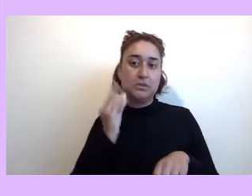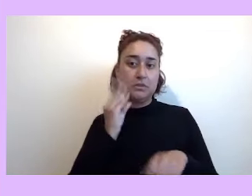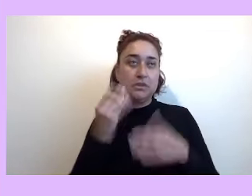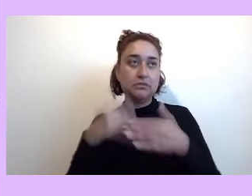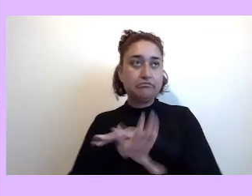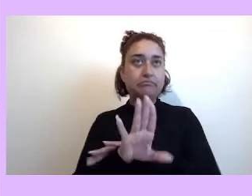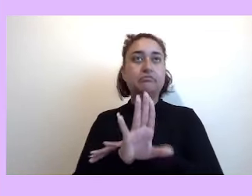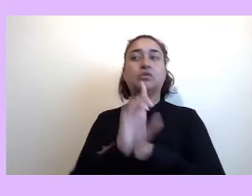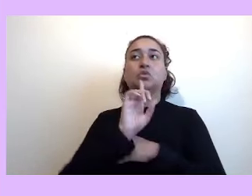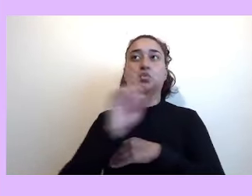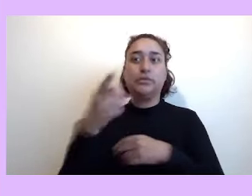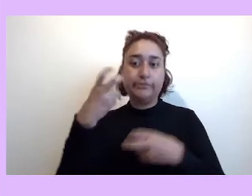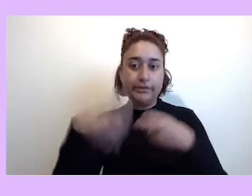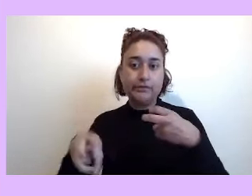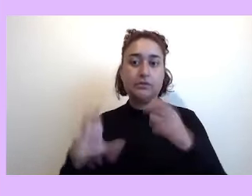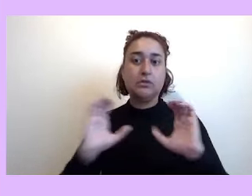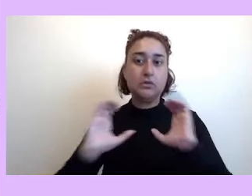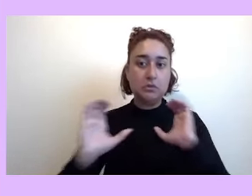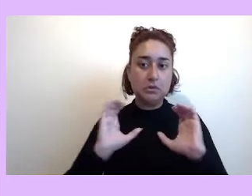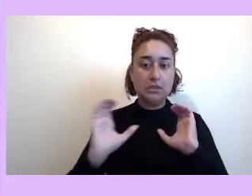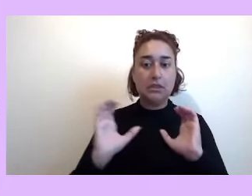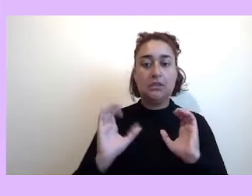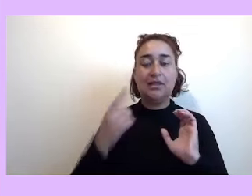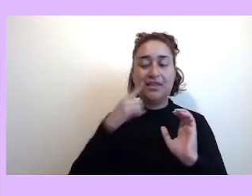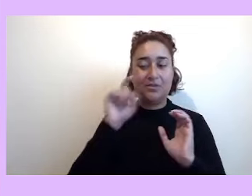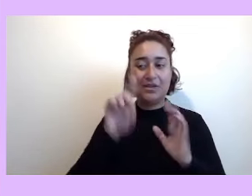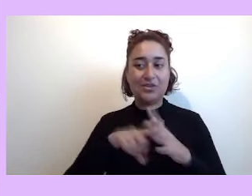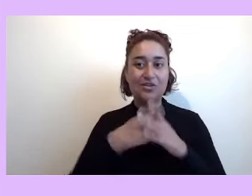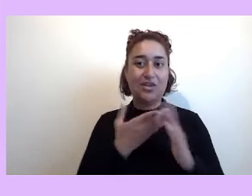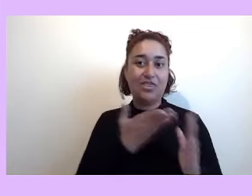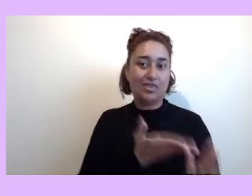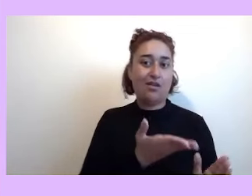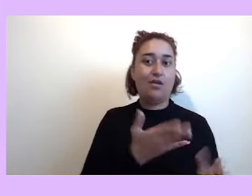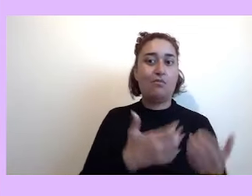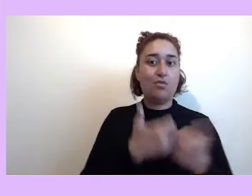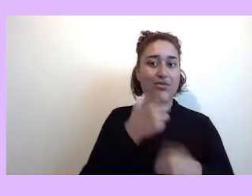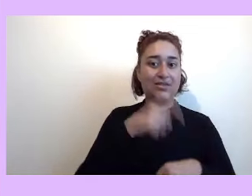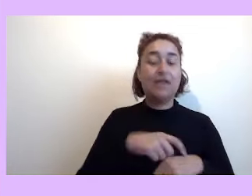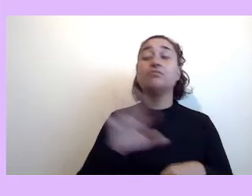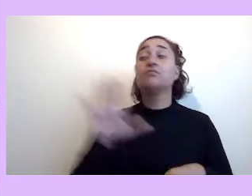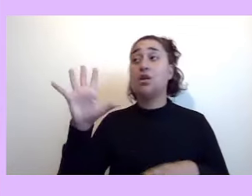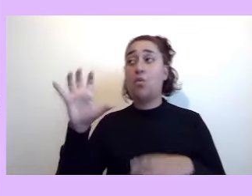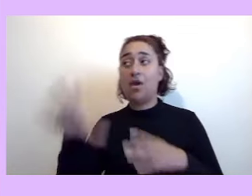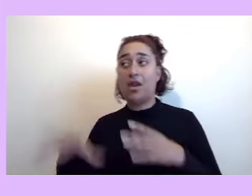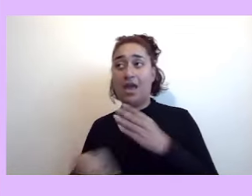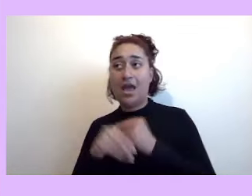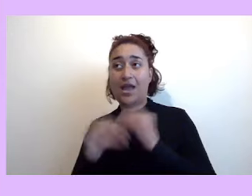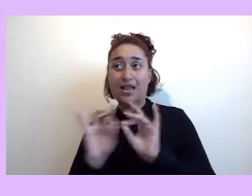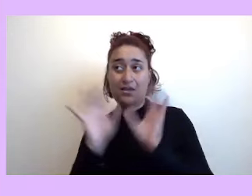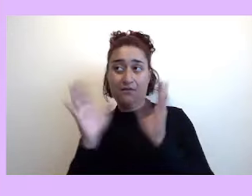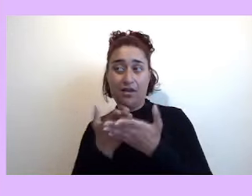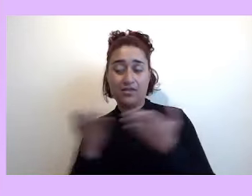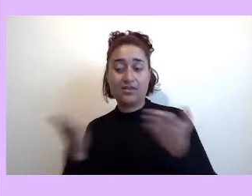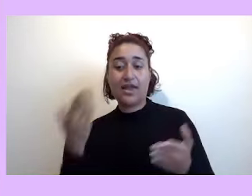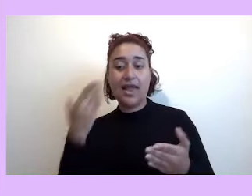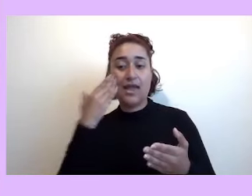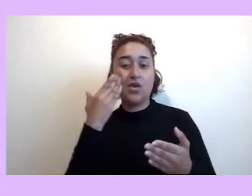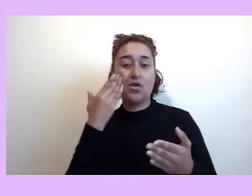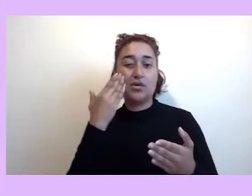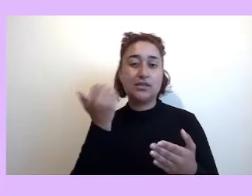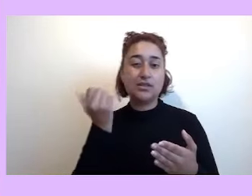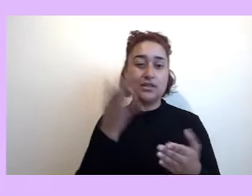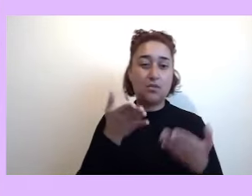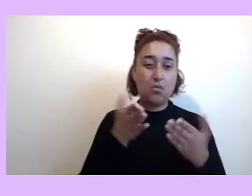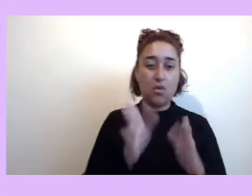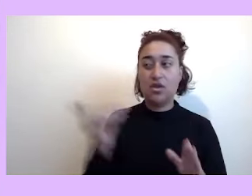really difficult to communicate. And I think we need to start there most of the time. And I want to add a clarifying thing, because I know in some ways you